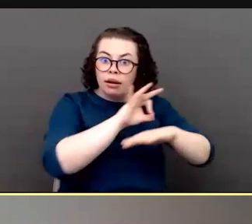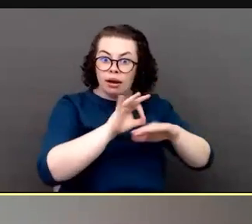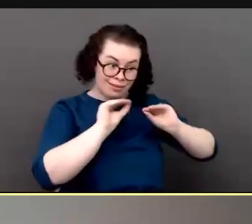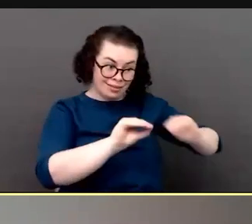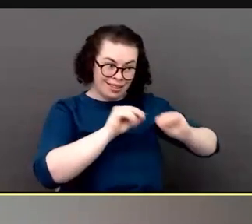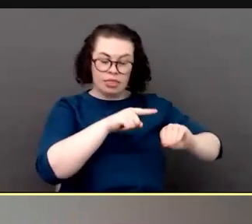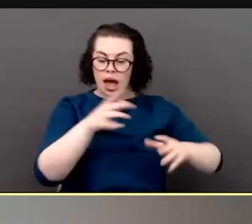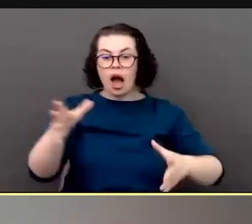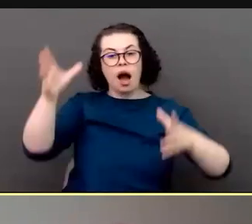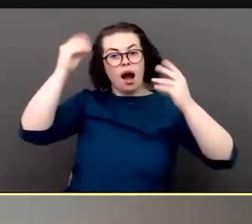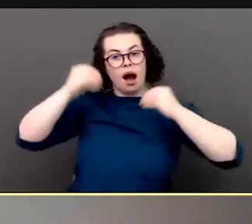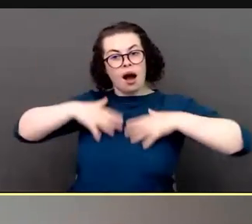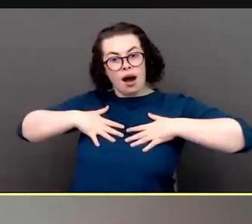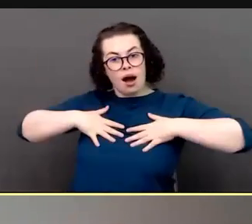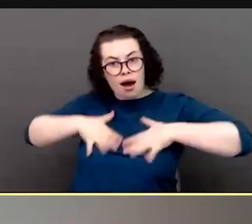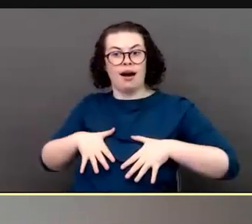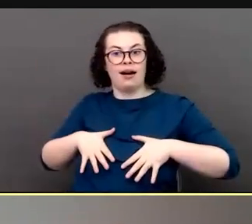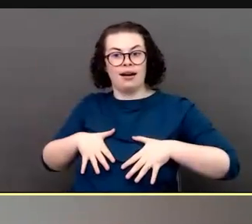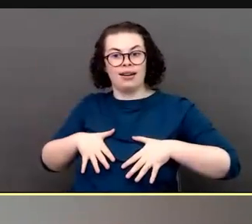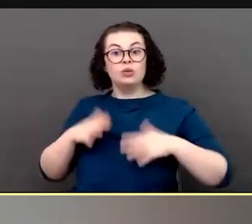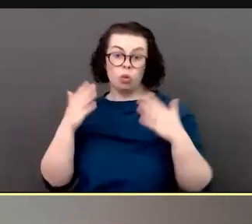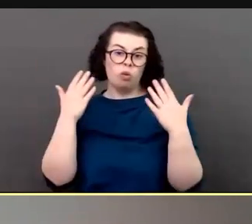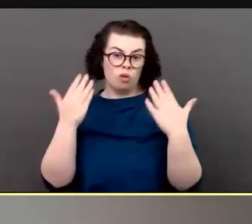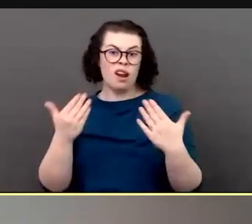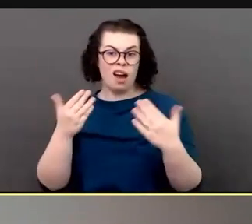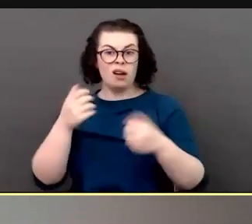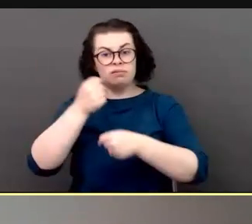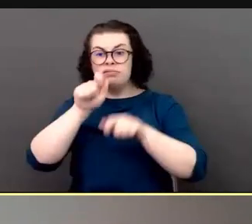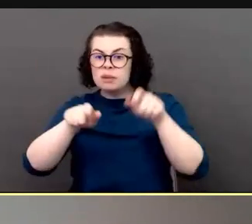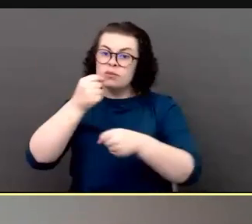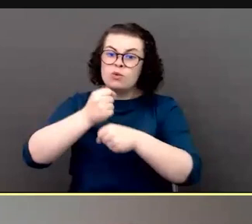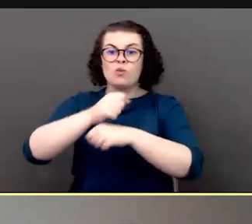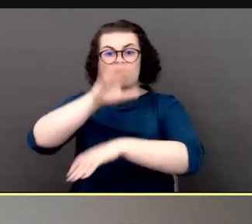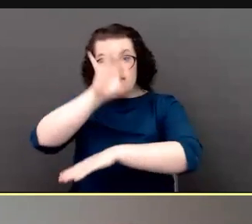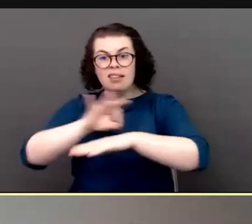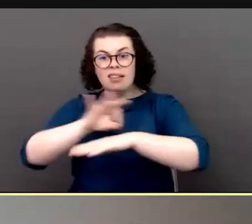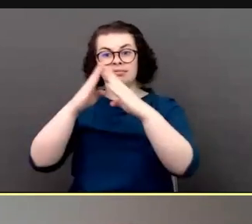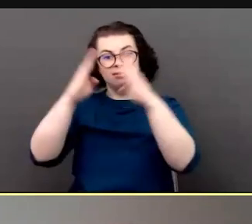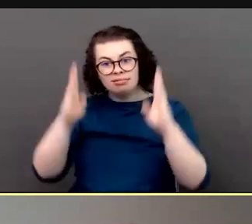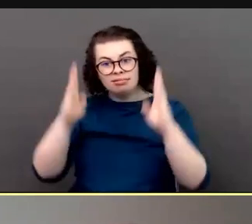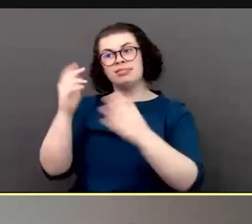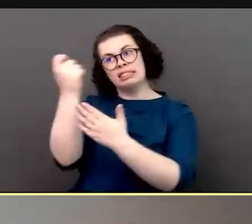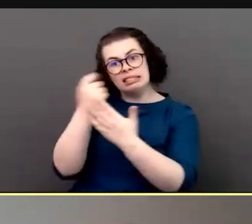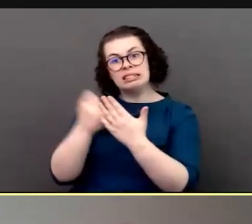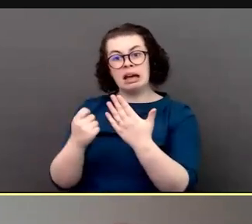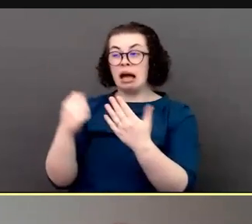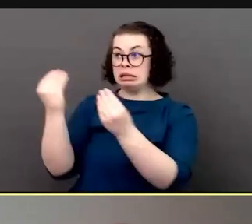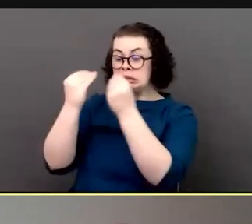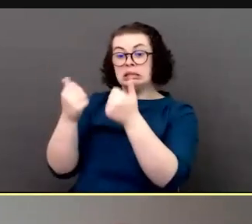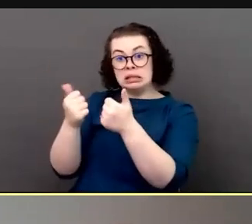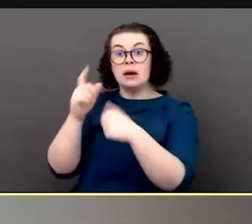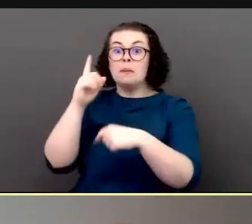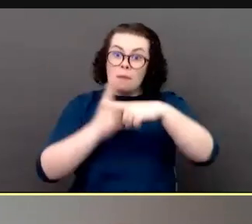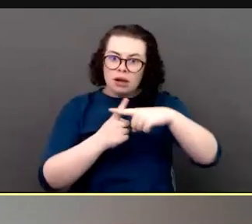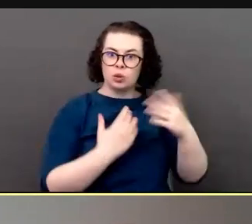are practicing today, but are not yet able to build in the accessible manner. Let me